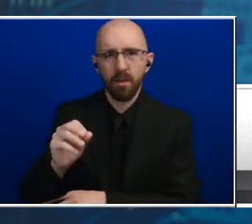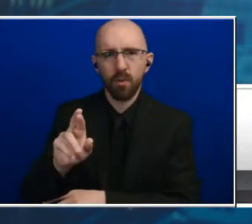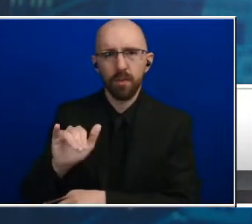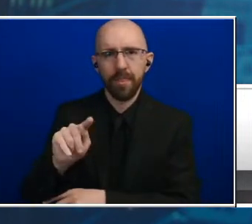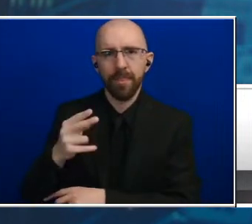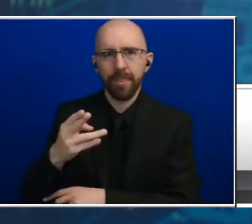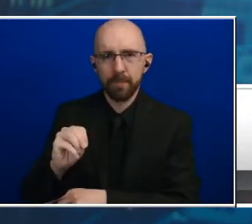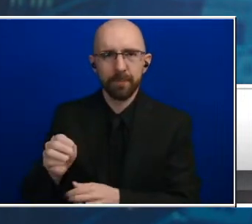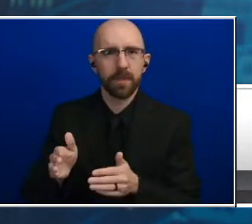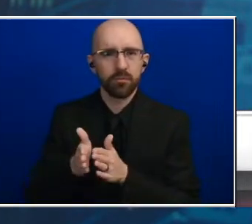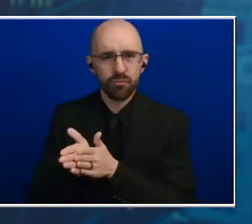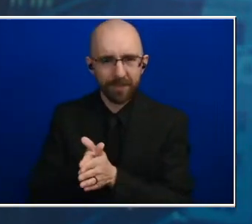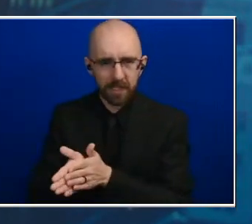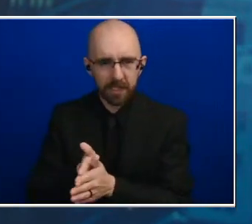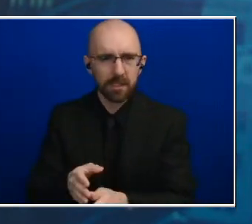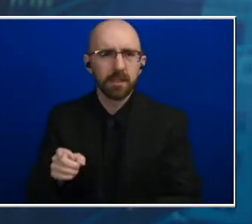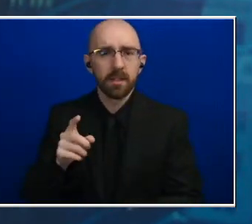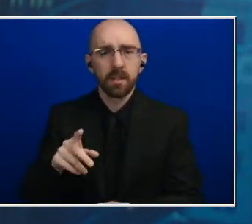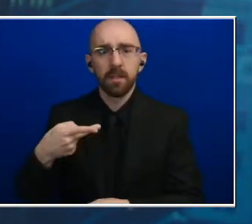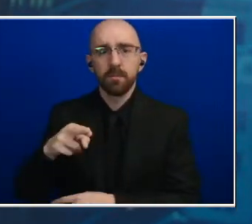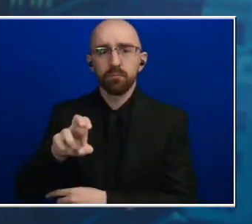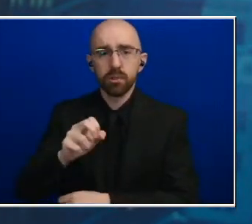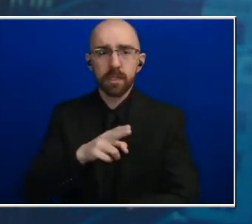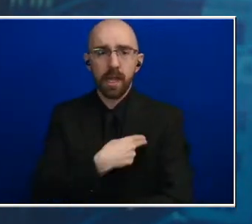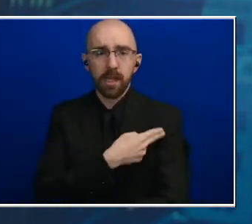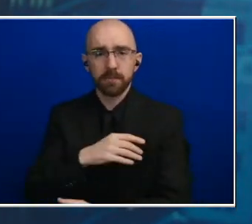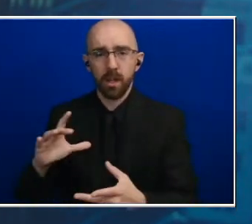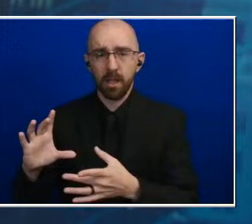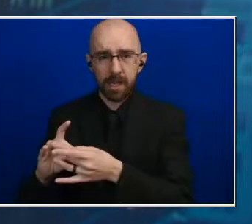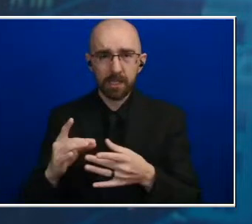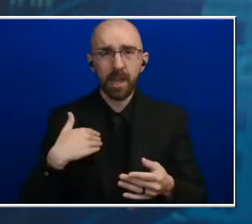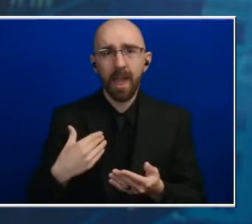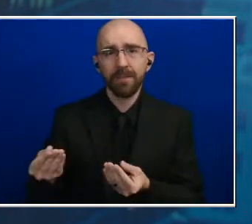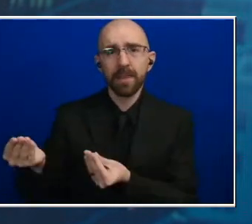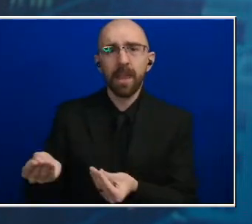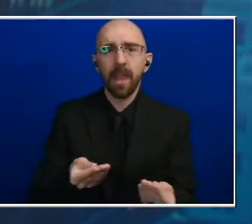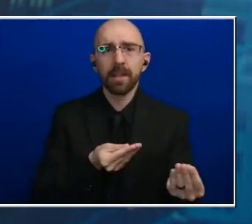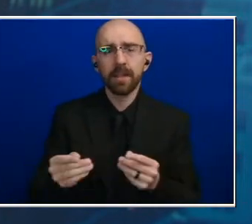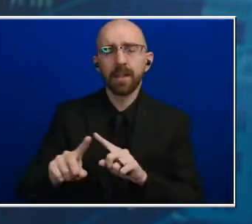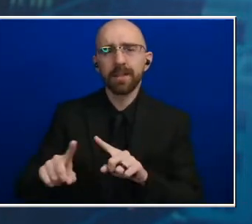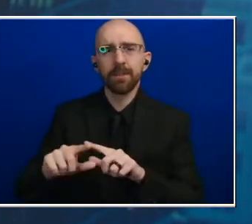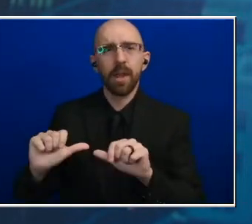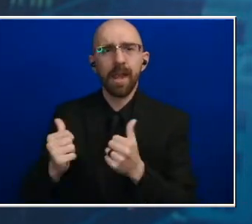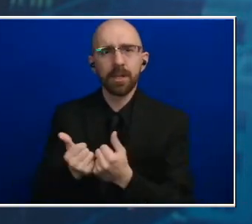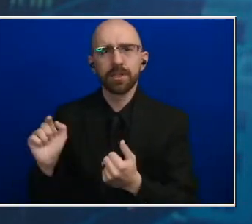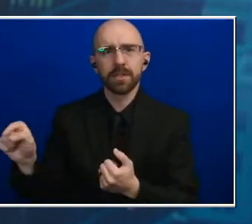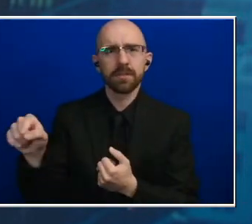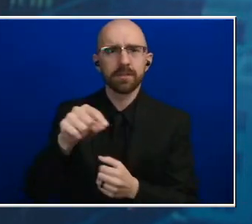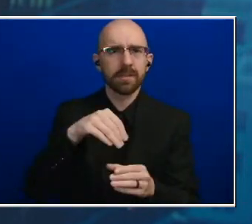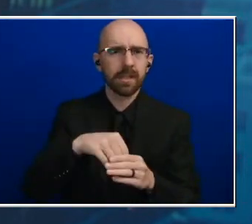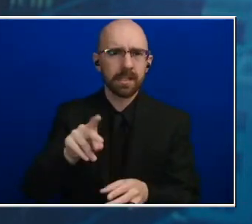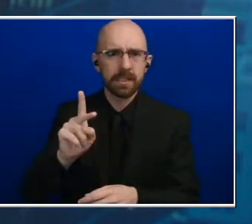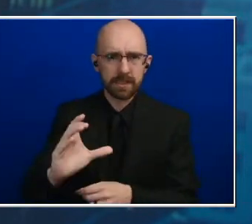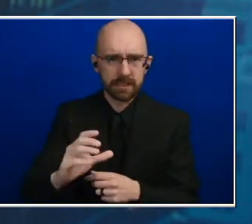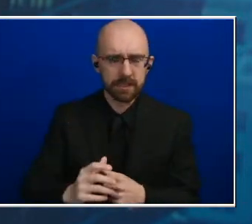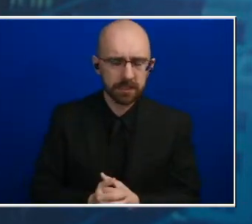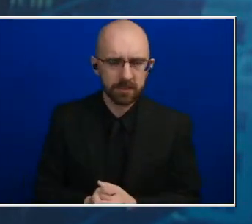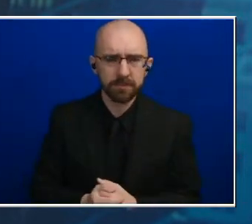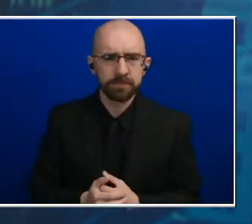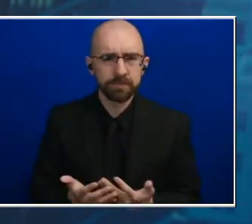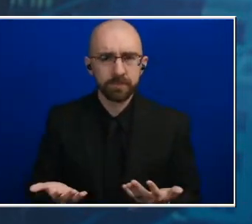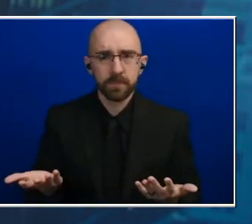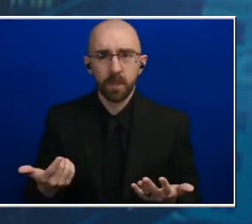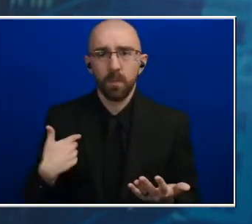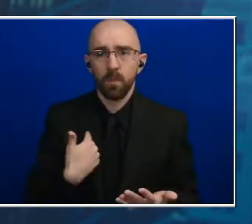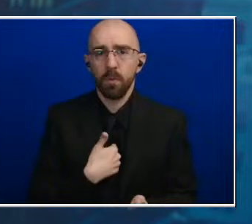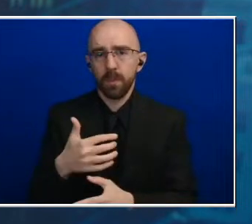across the region are very strong. We have liaisons to each of the different agencies that work in Kansas City. What we get is a